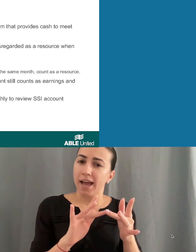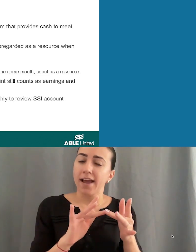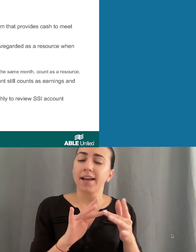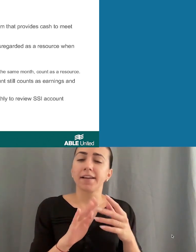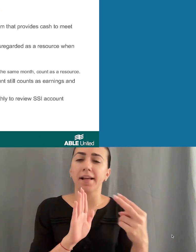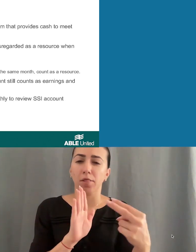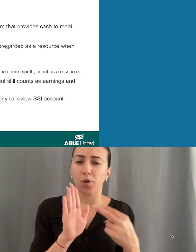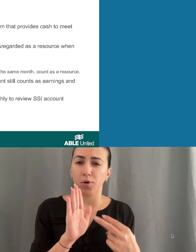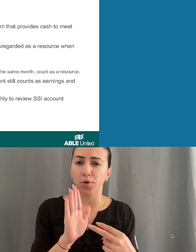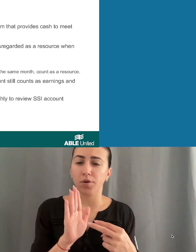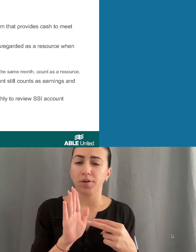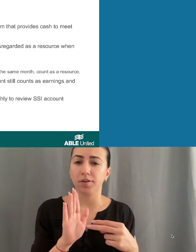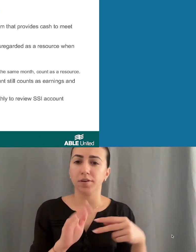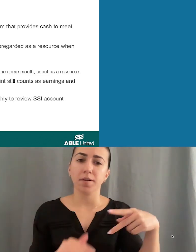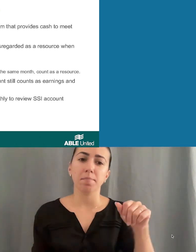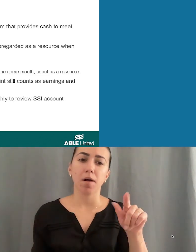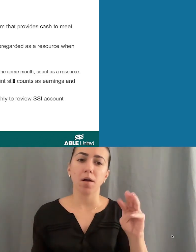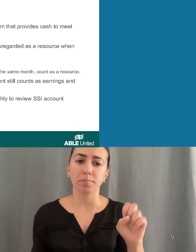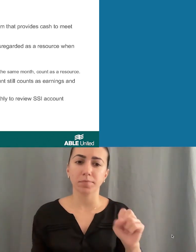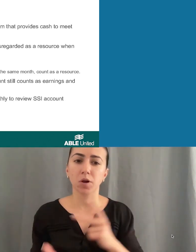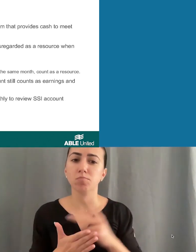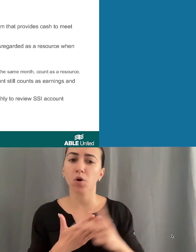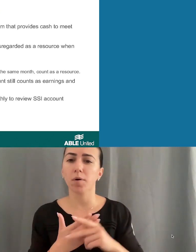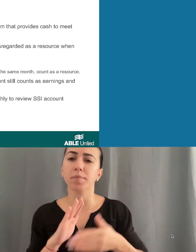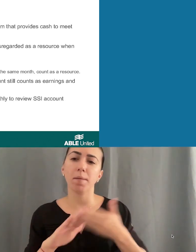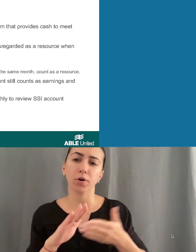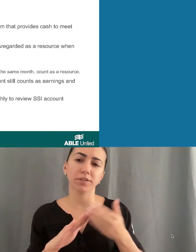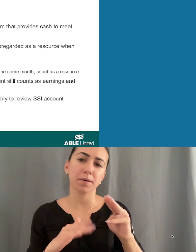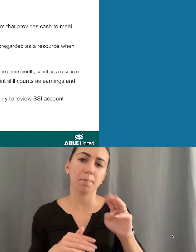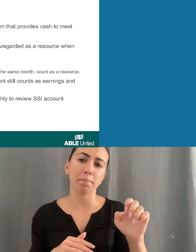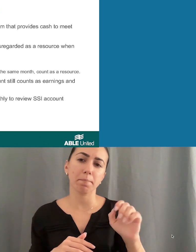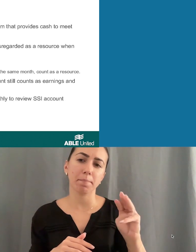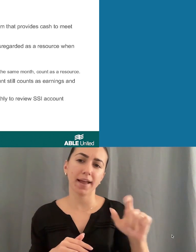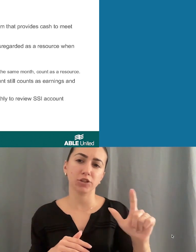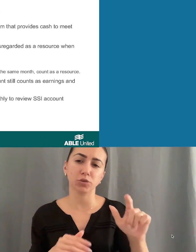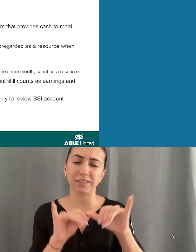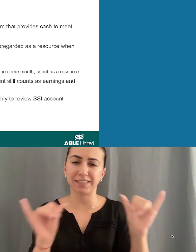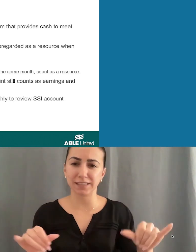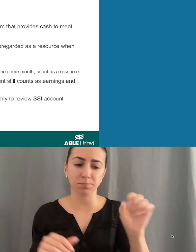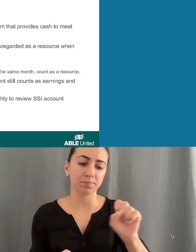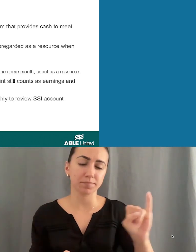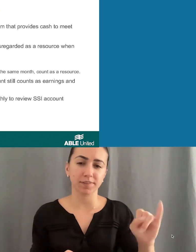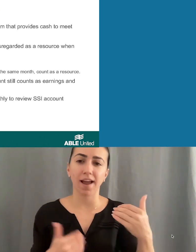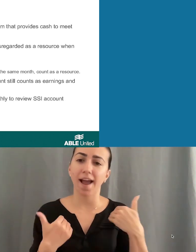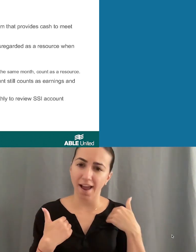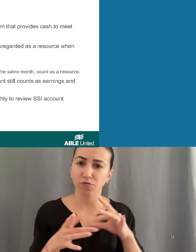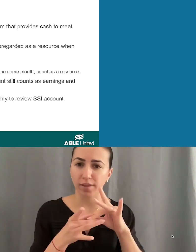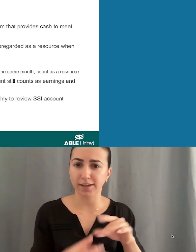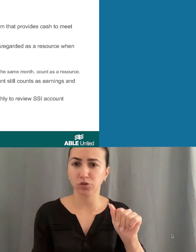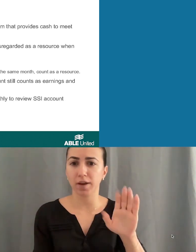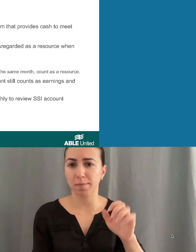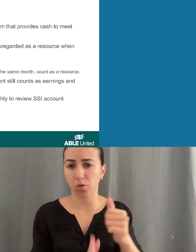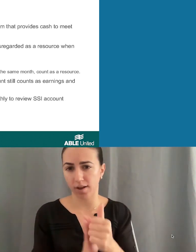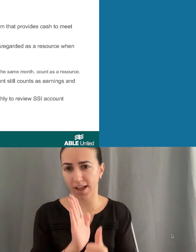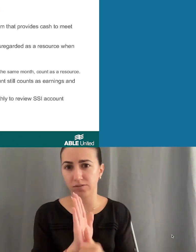look for the POMS manual, which is the Program Operations Manual System that Social Security has about ABLE accounts, because it's going